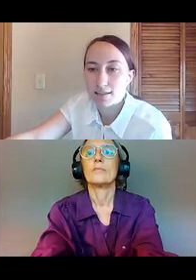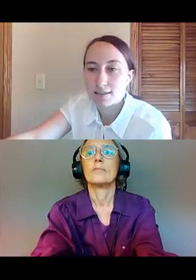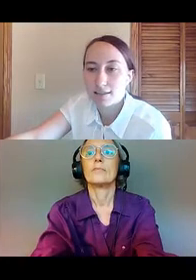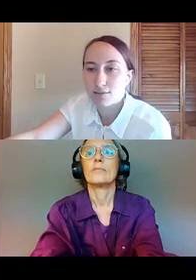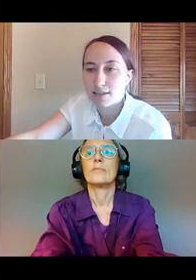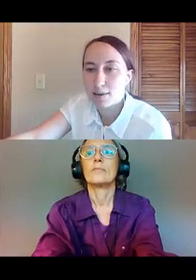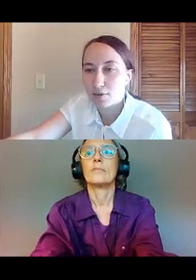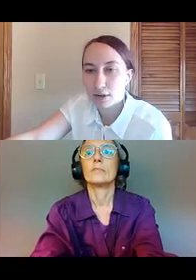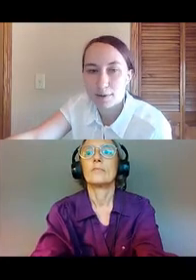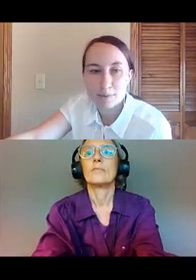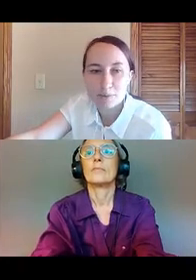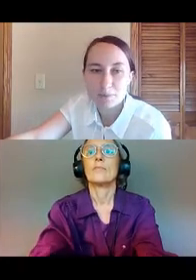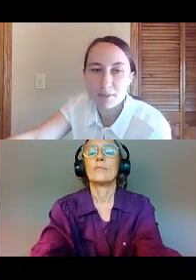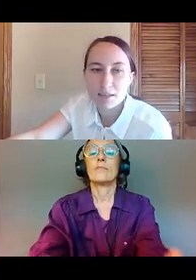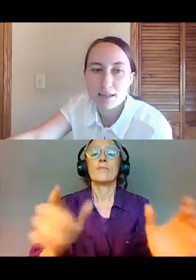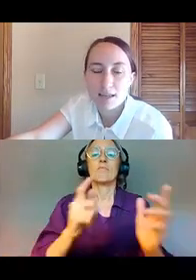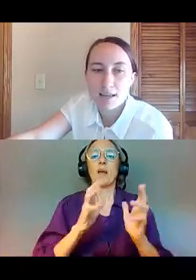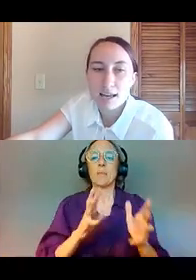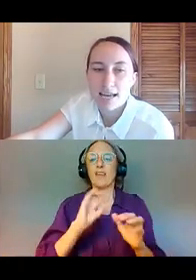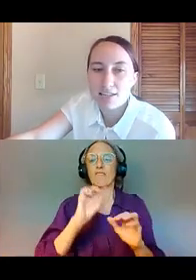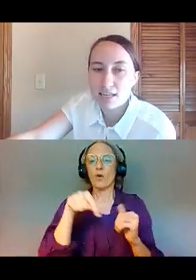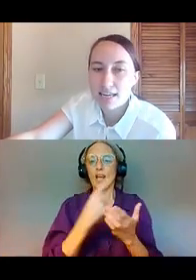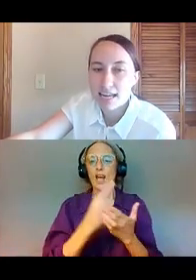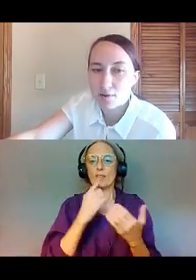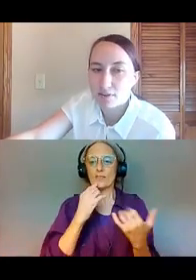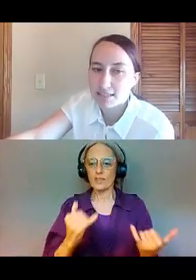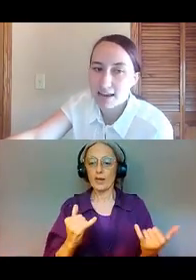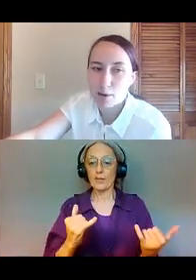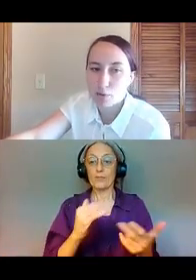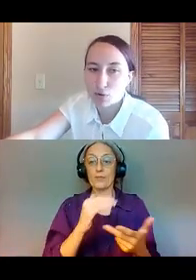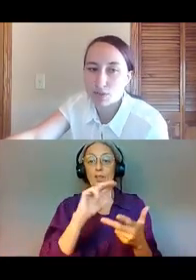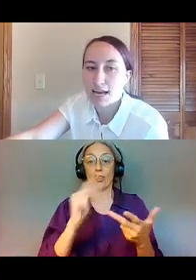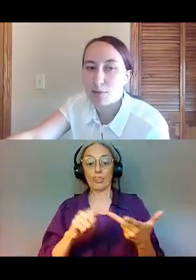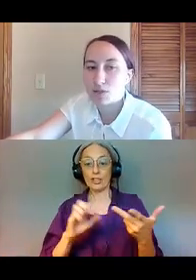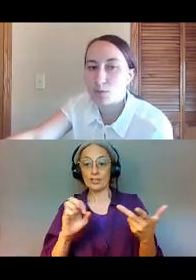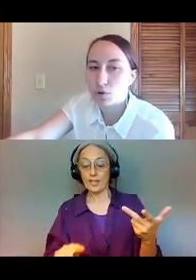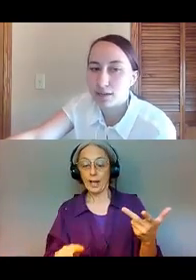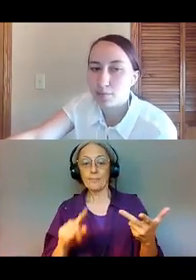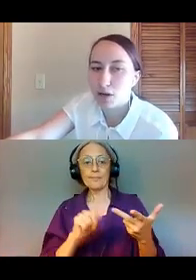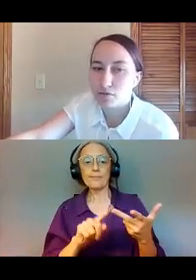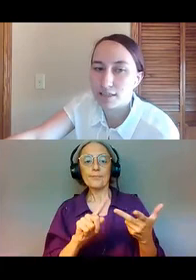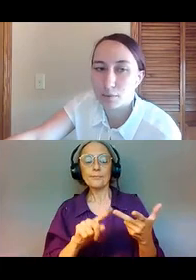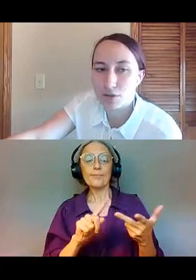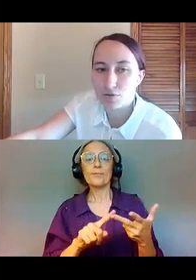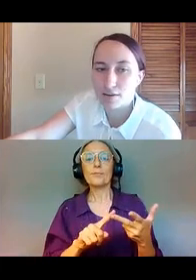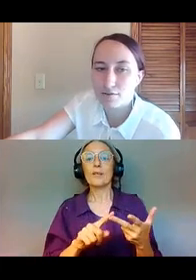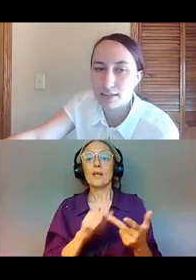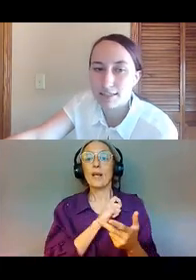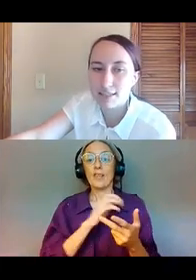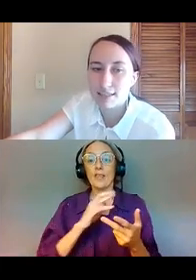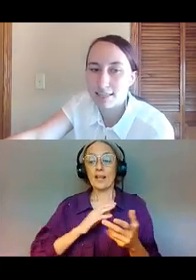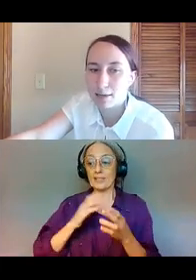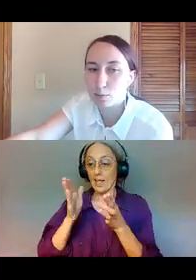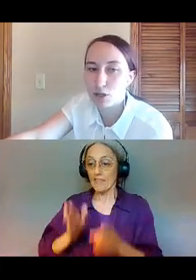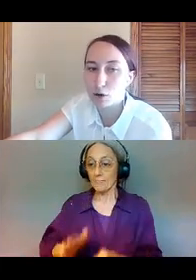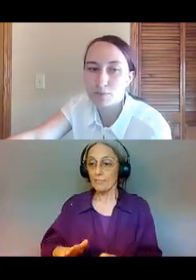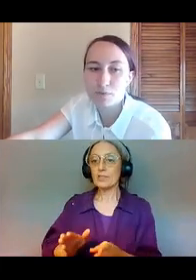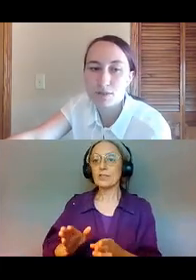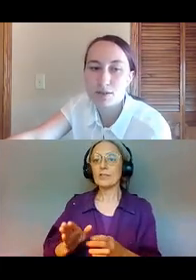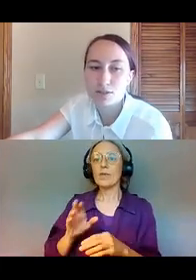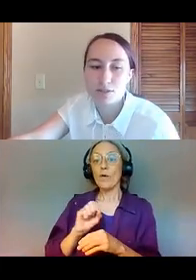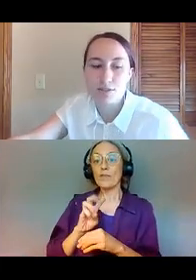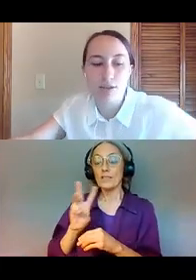Moving on to step 3. Enter the name of the staff member whose time was supported by OVW grant funds in the table